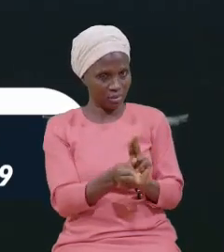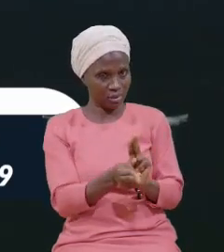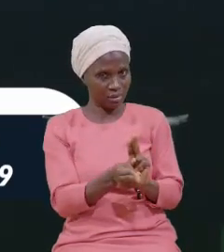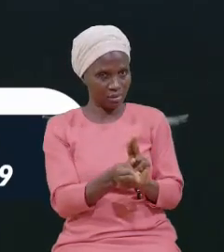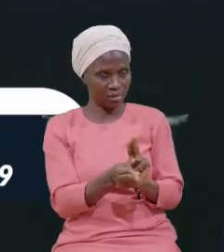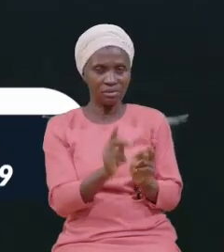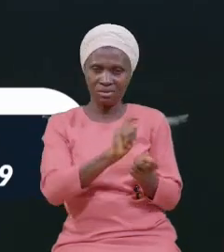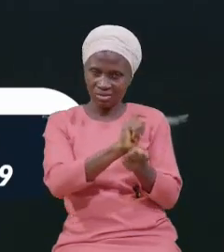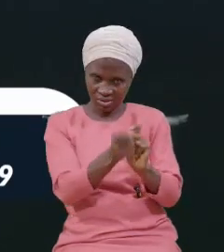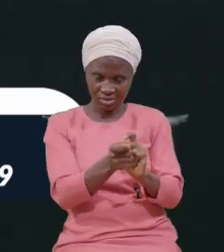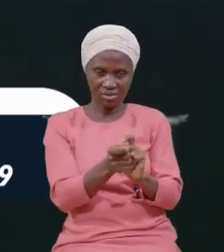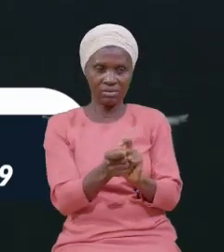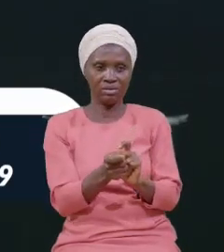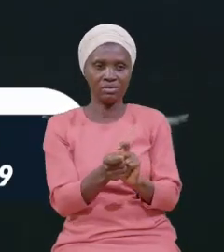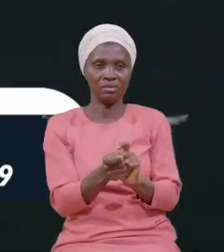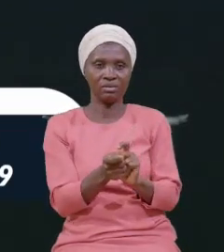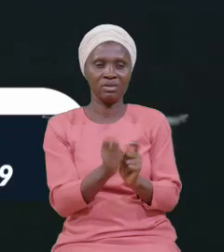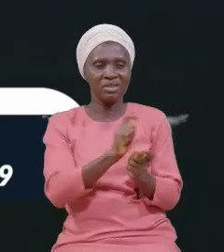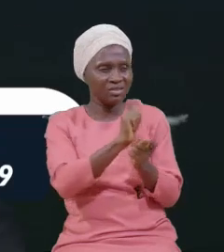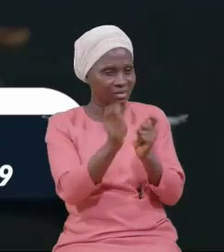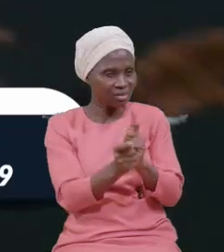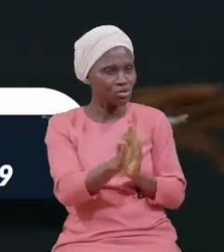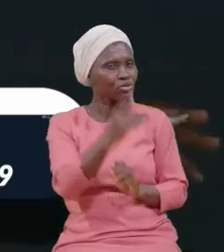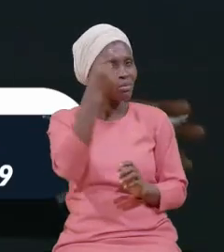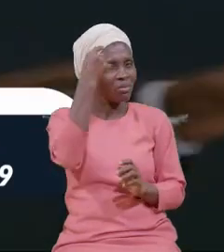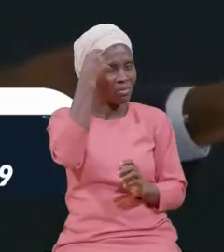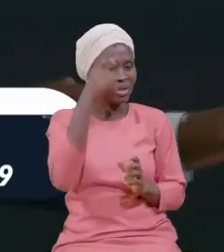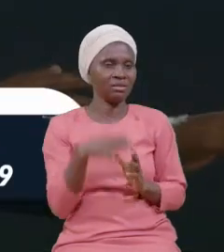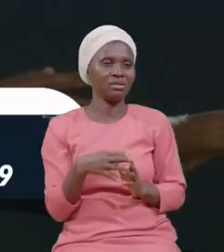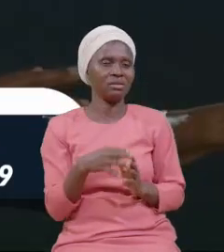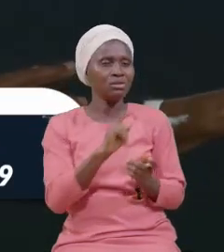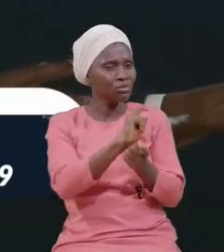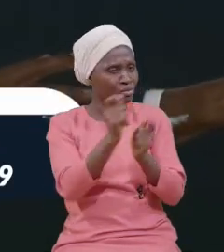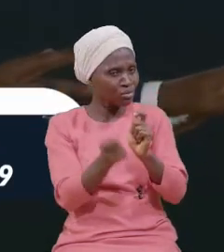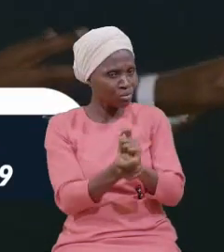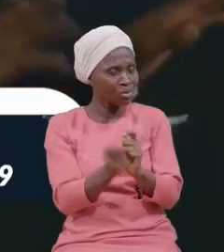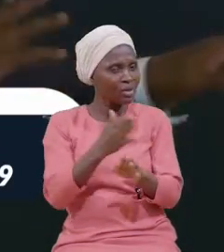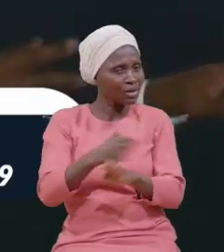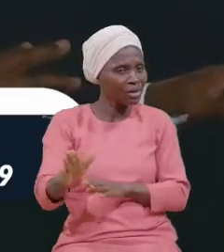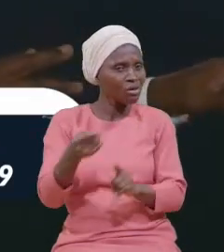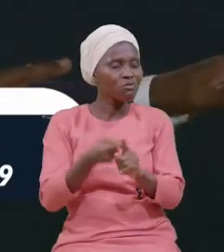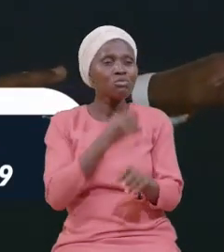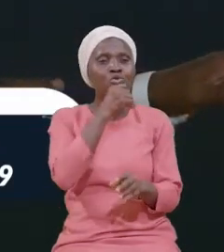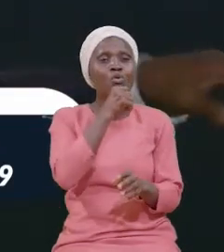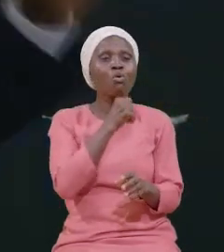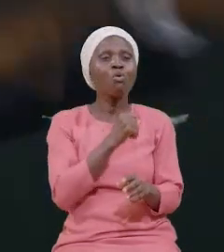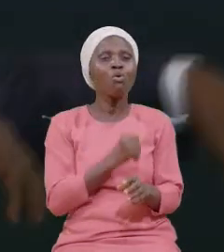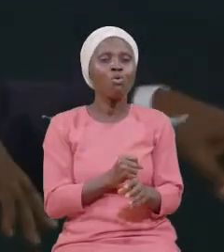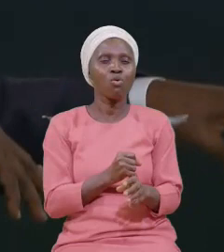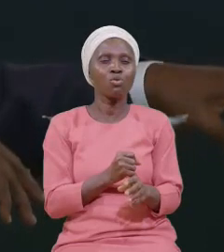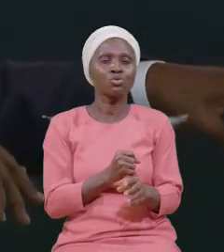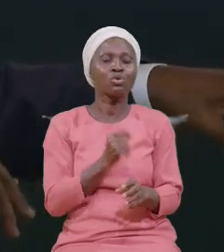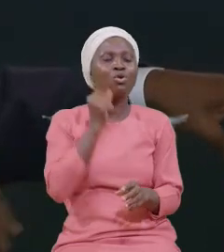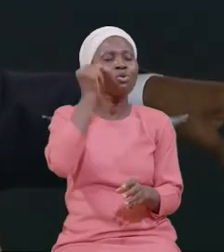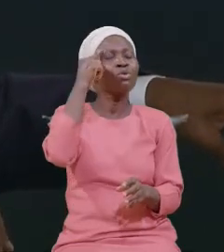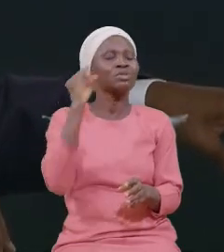around, change your mind, turn away from the old perspective, the